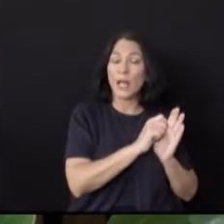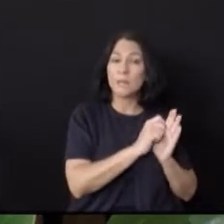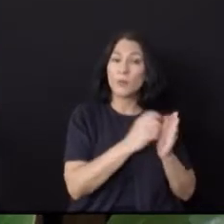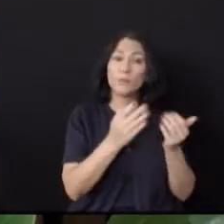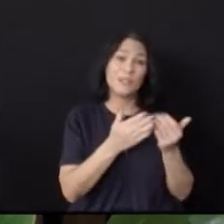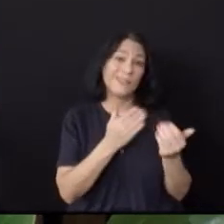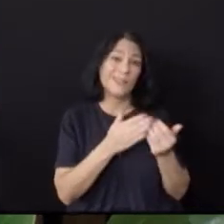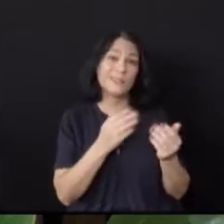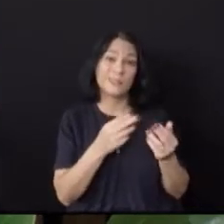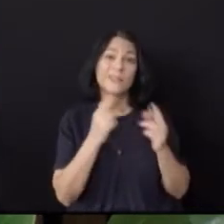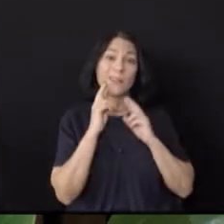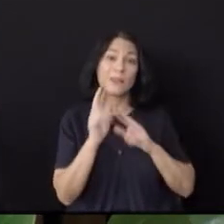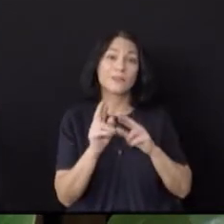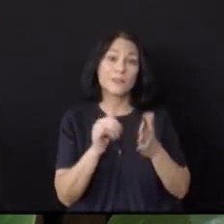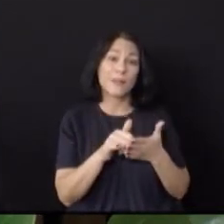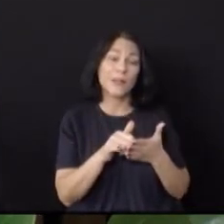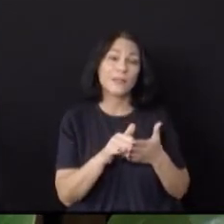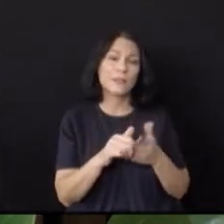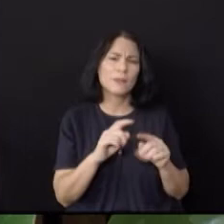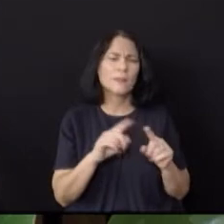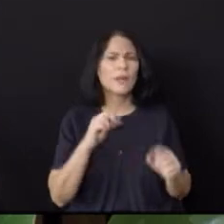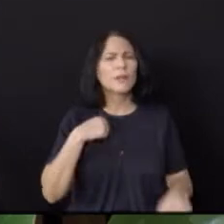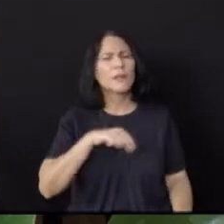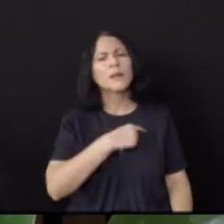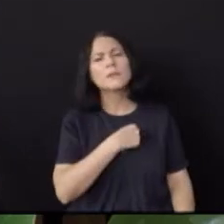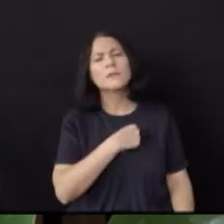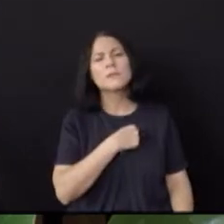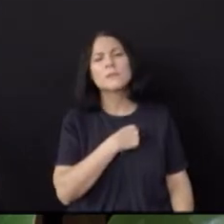do. But what about us?